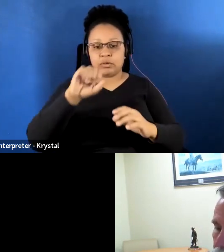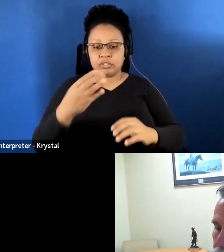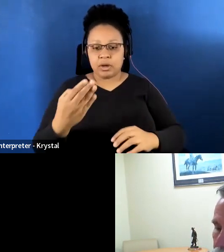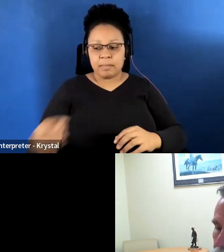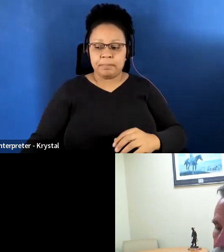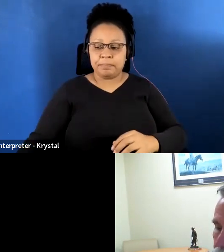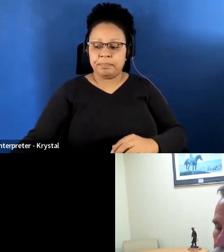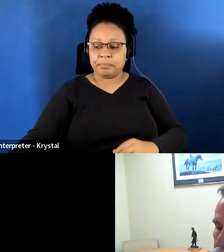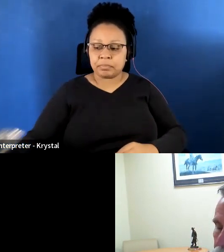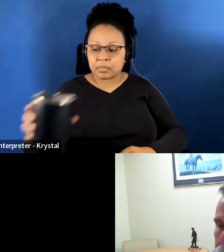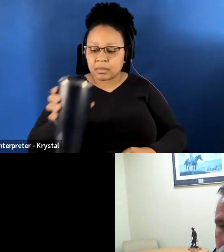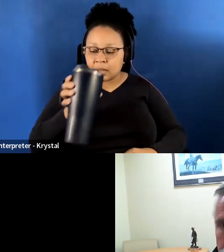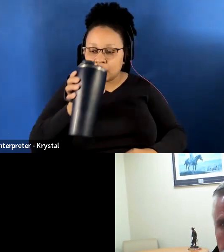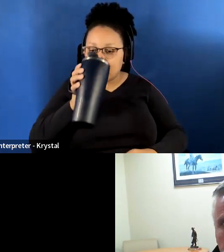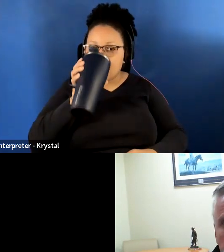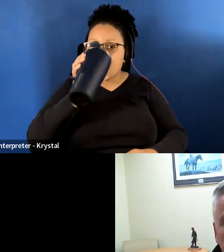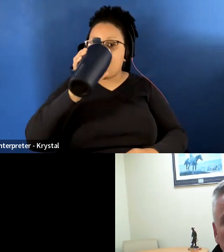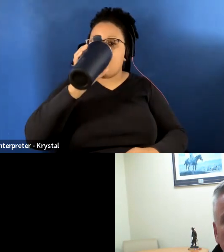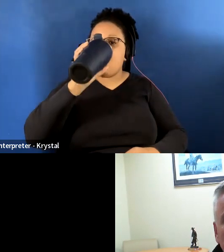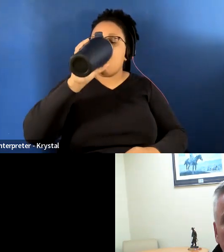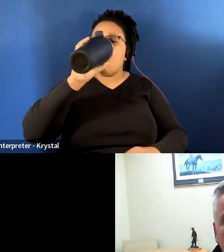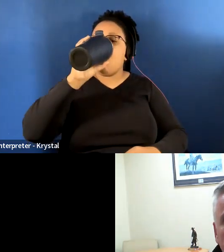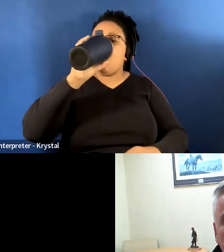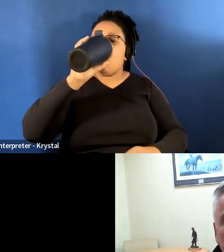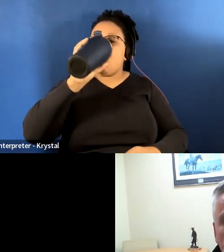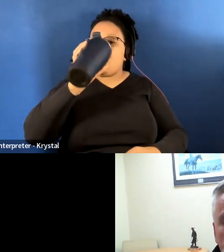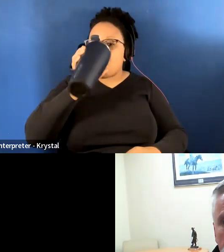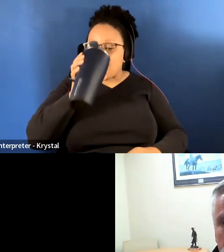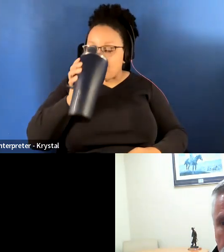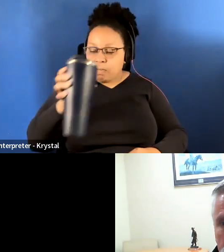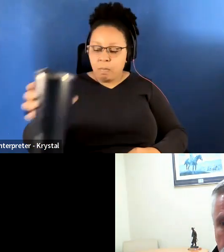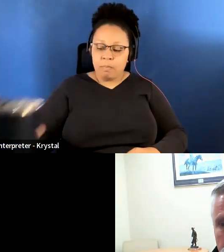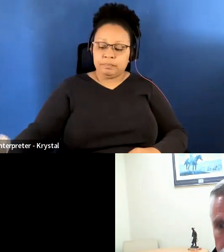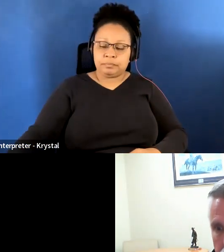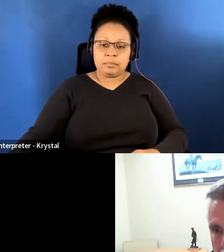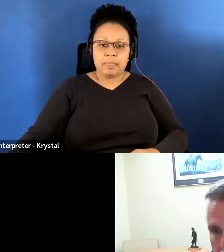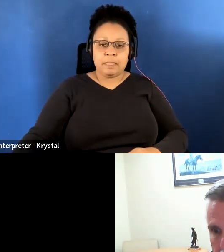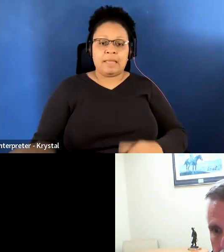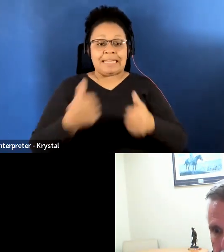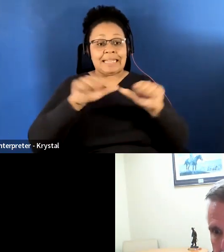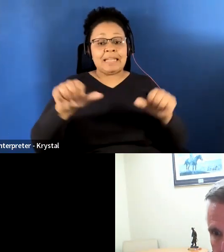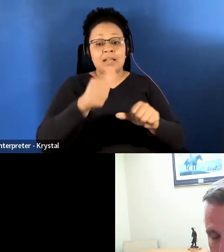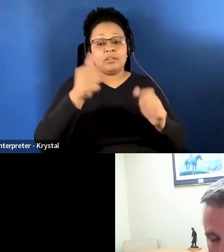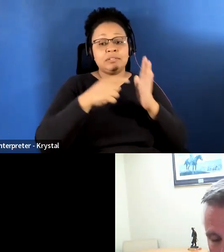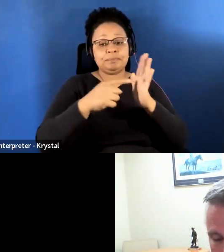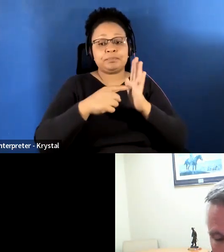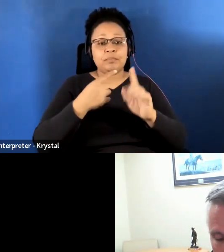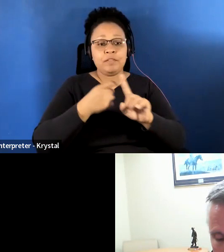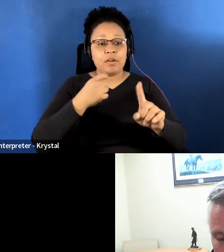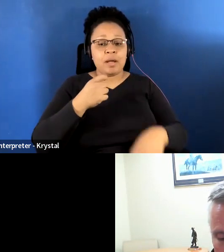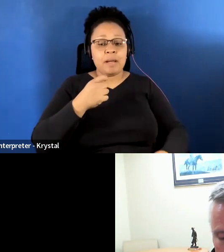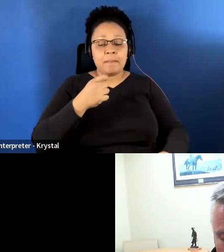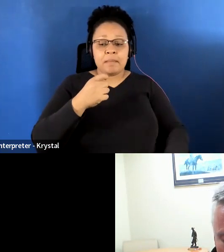Are there any other examples from leaders on the call that have helped in, you know,